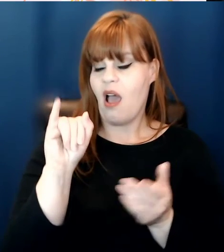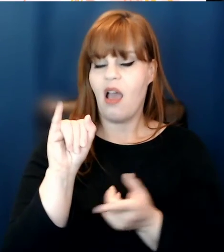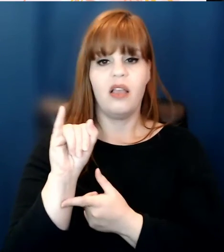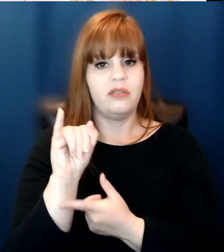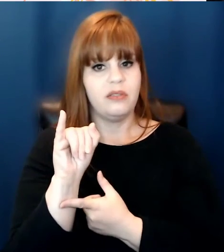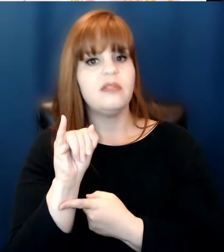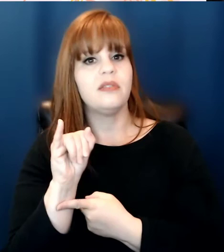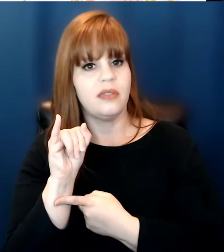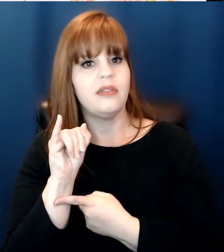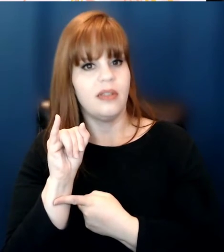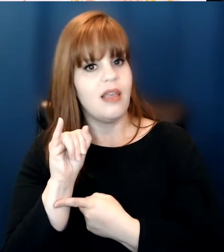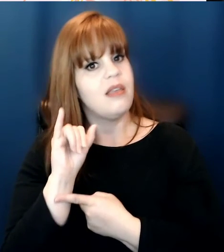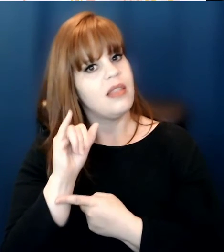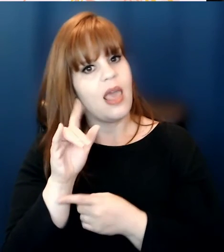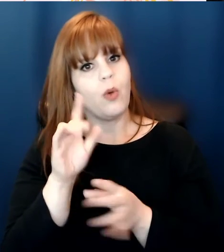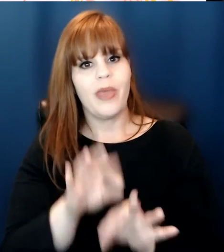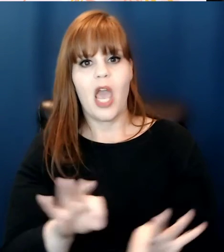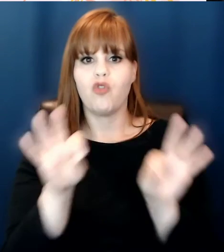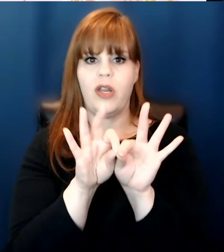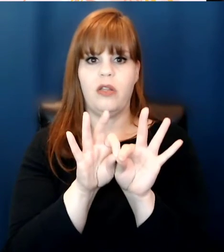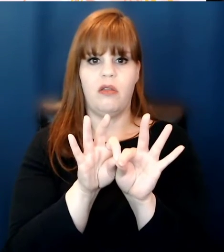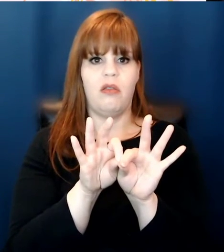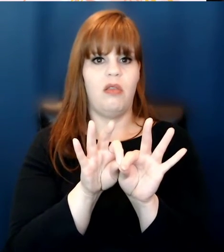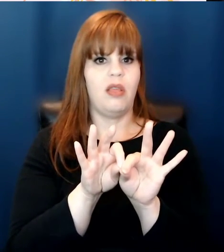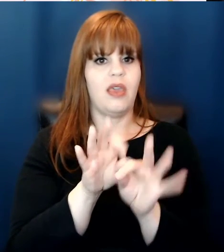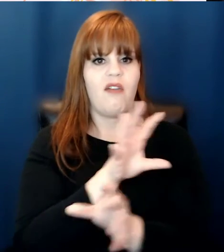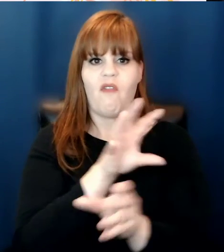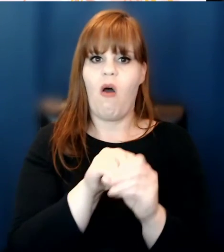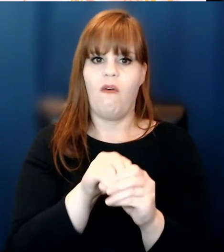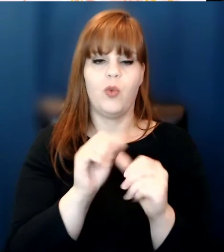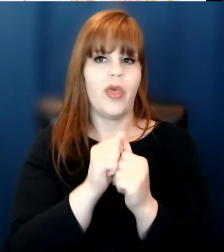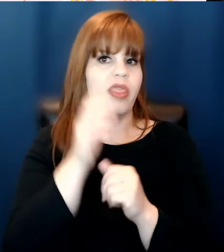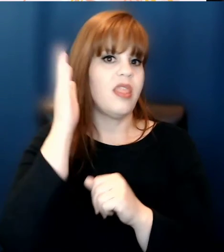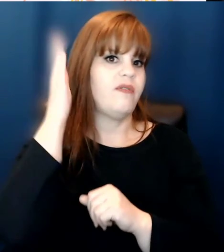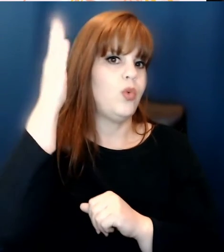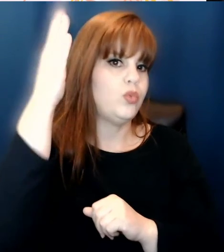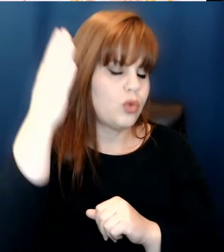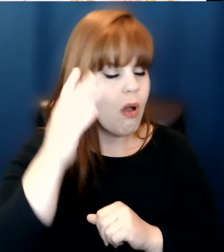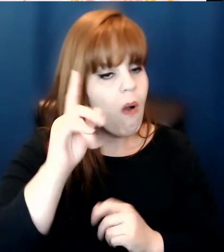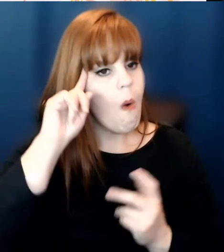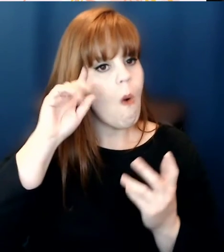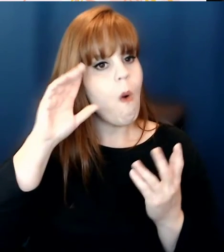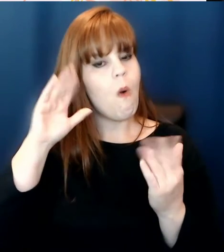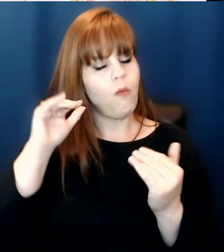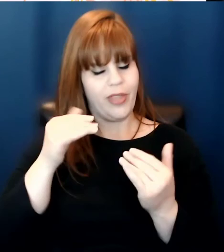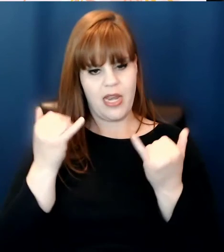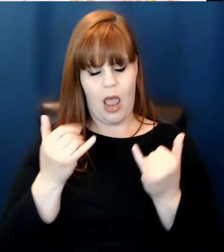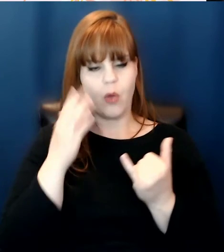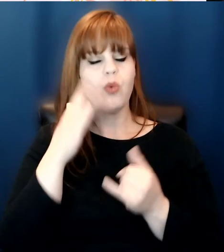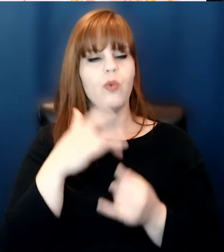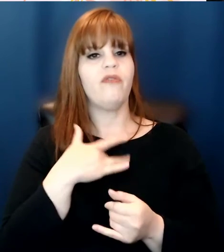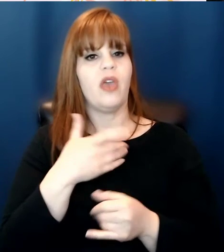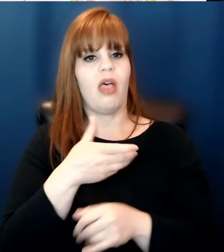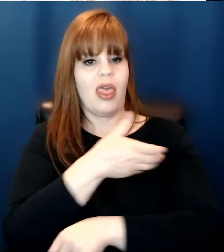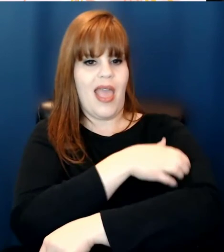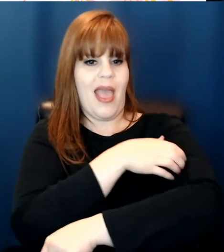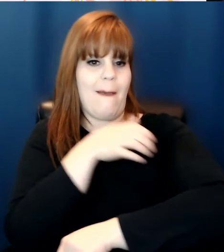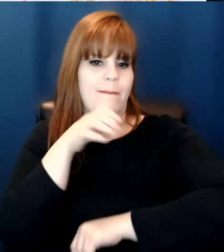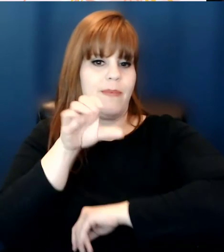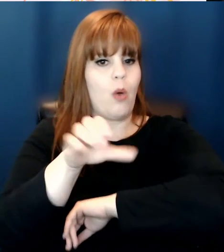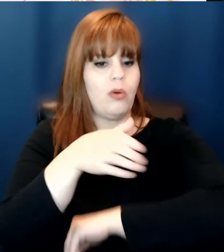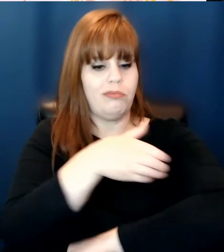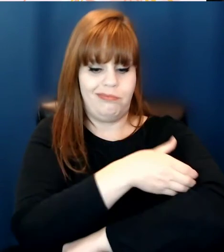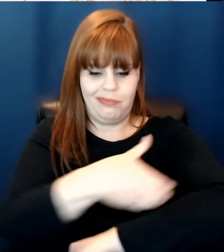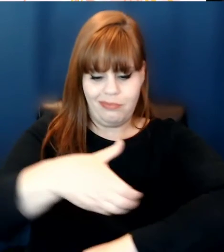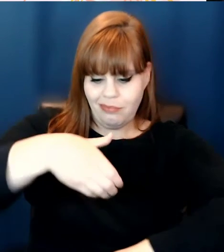BCIs are going to be a critical part of the future. And so, hopefully now you'll be empowered, as